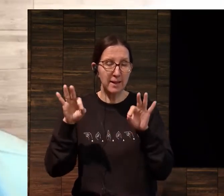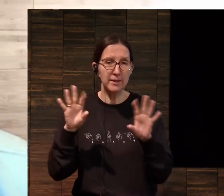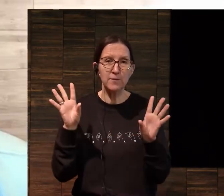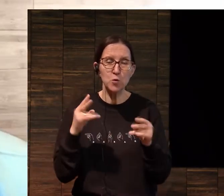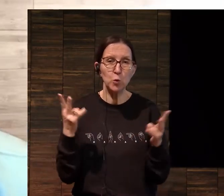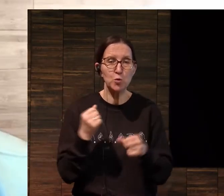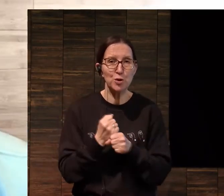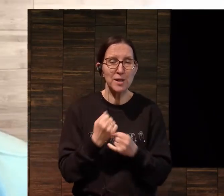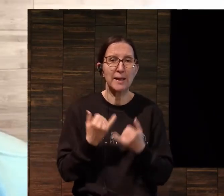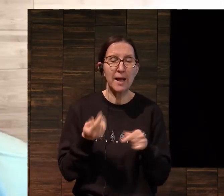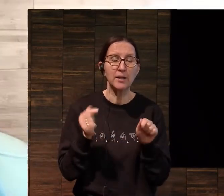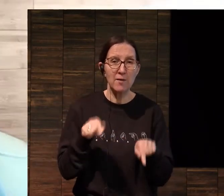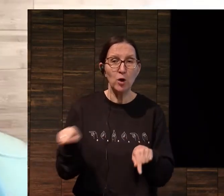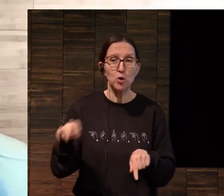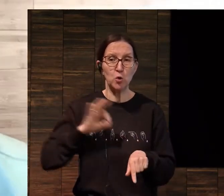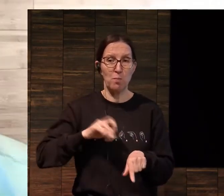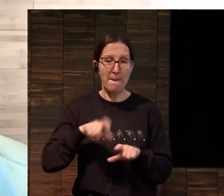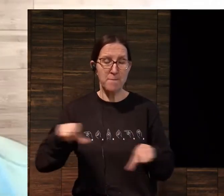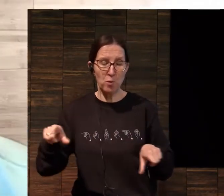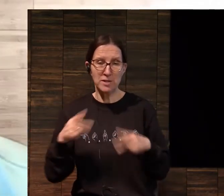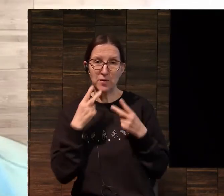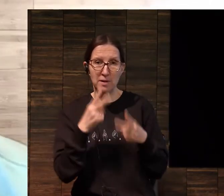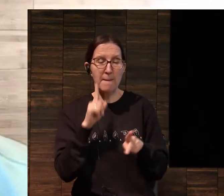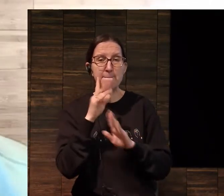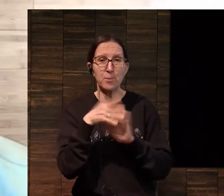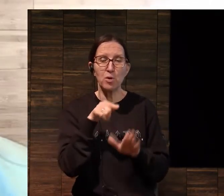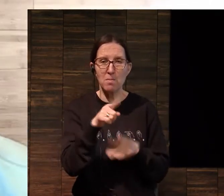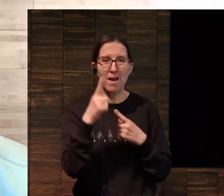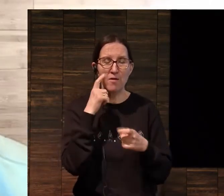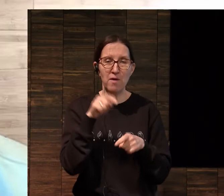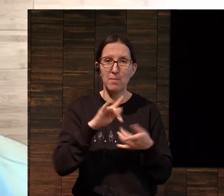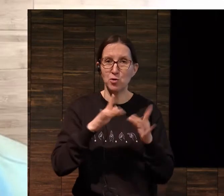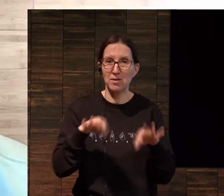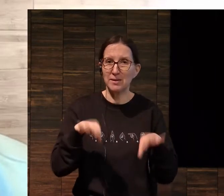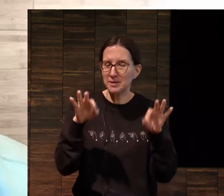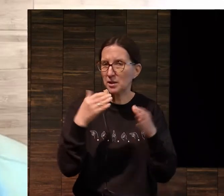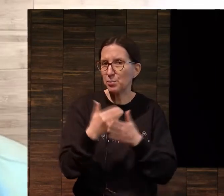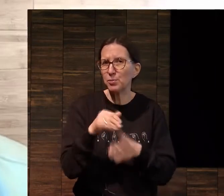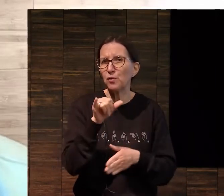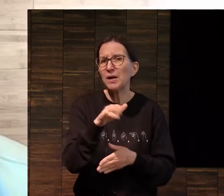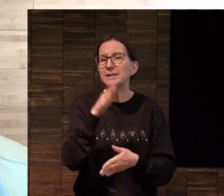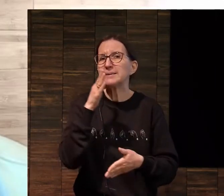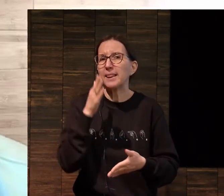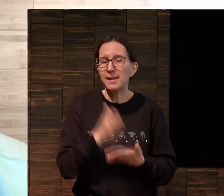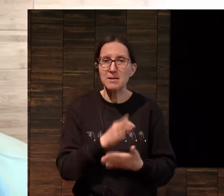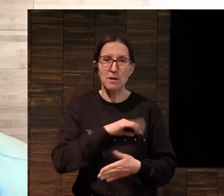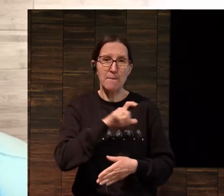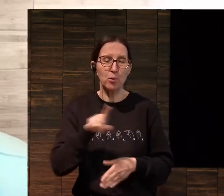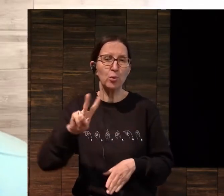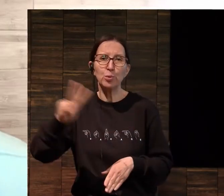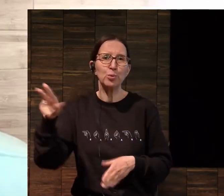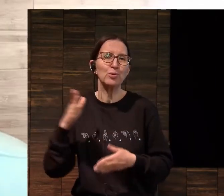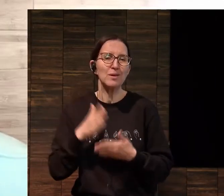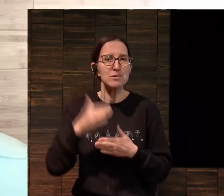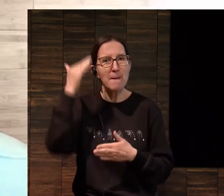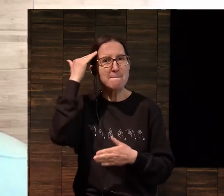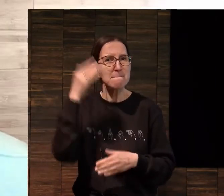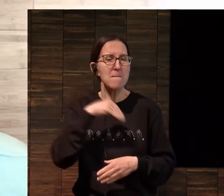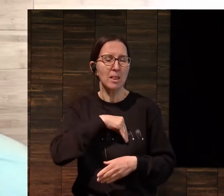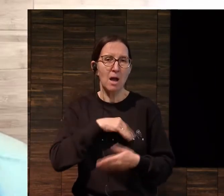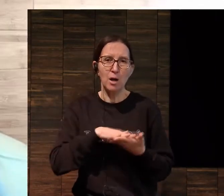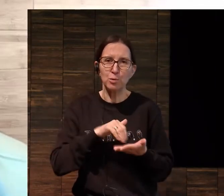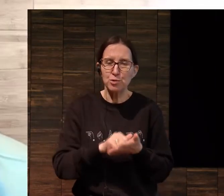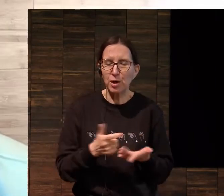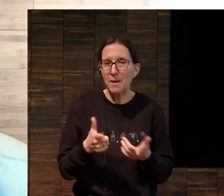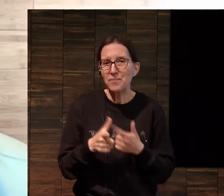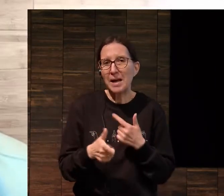So if you have readers who have cognitive disabilities or mental disabilities, or they're slow learners, or they're non-native speakers